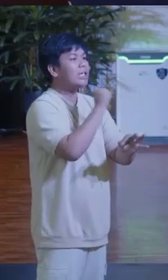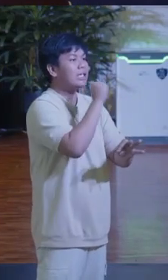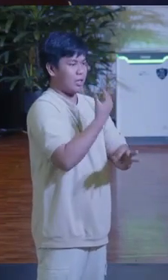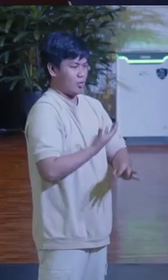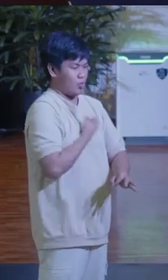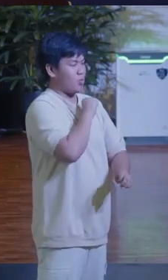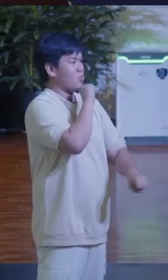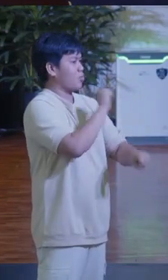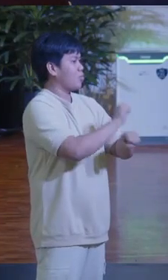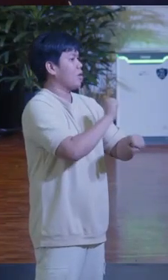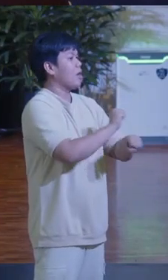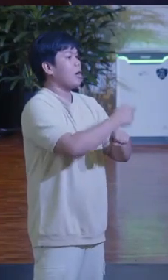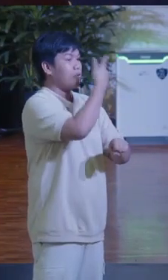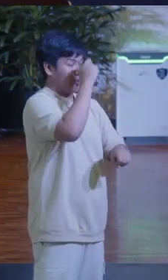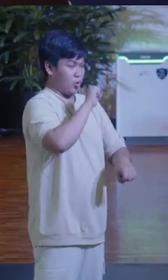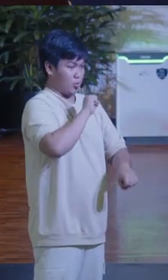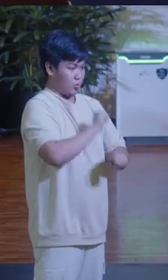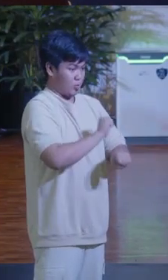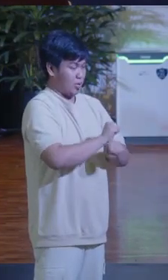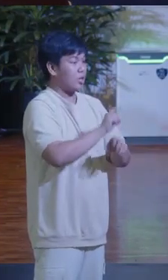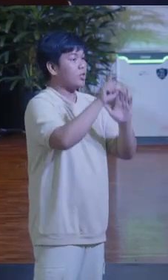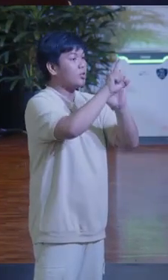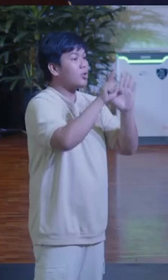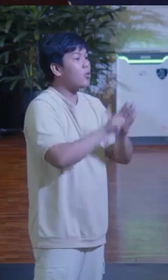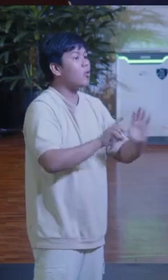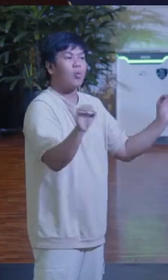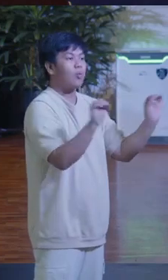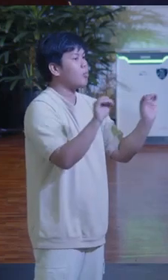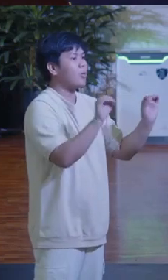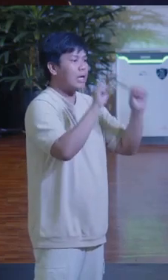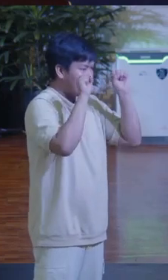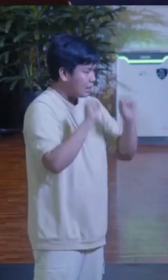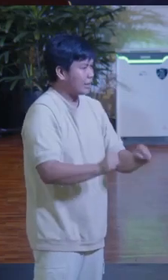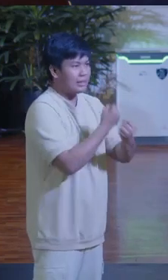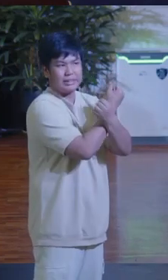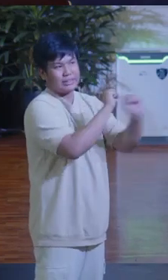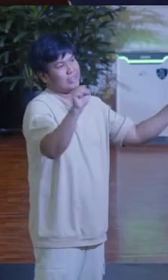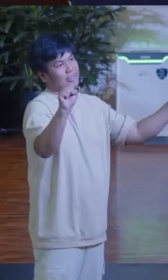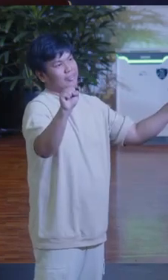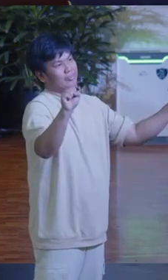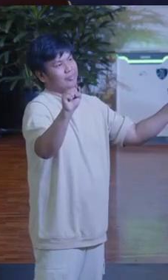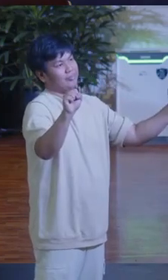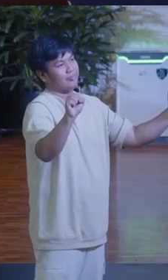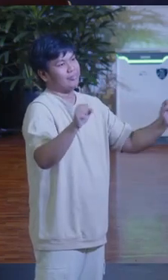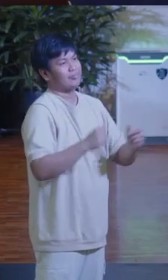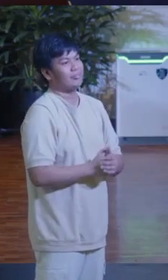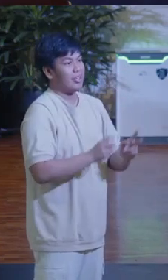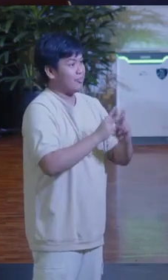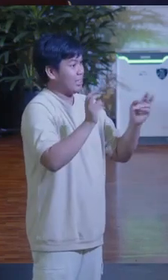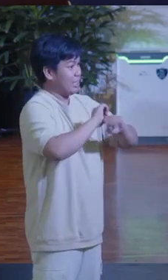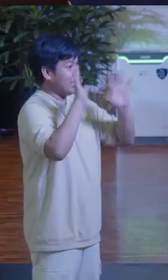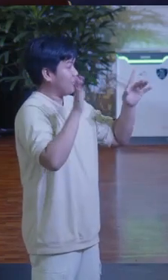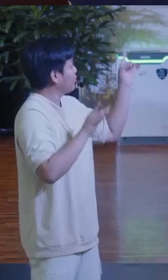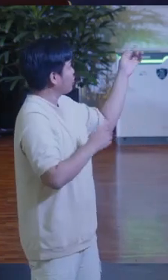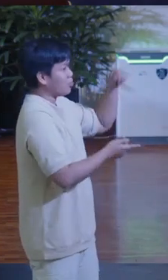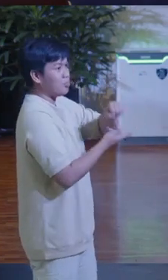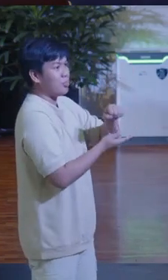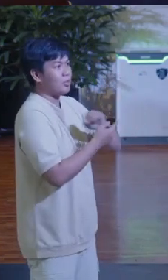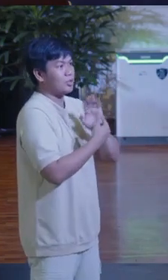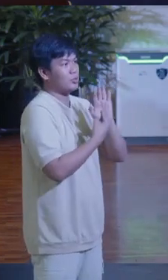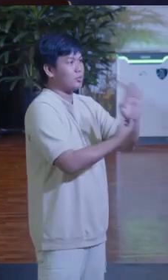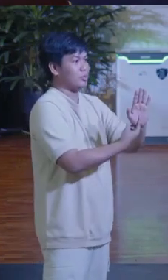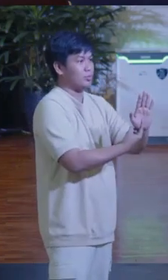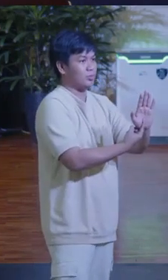law. Because by works of the law, no one will be justified. Napakalinaw po mga kapatid. Yan po